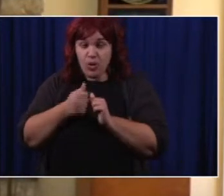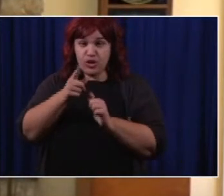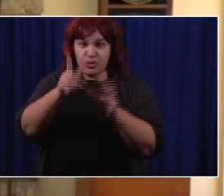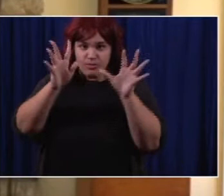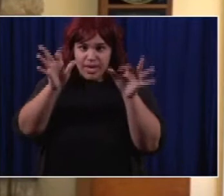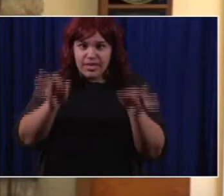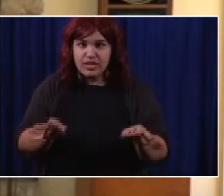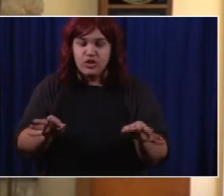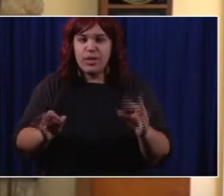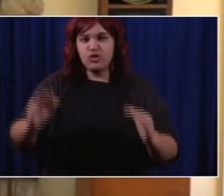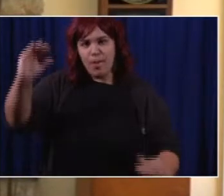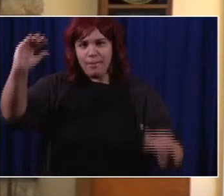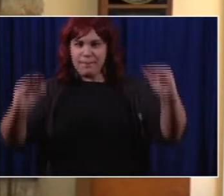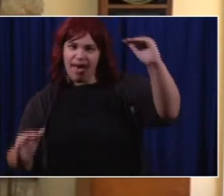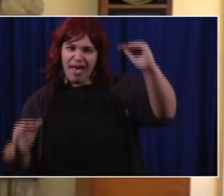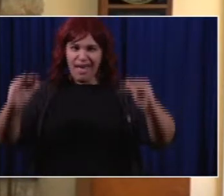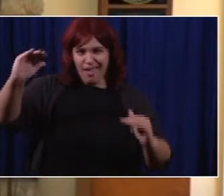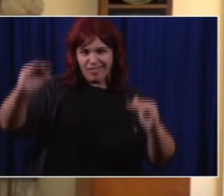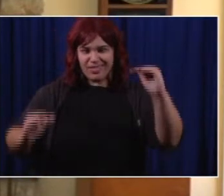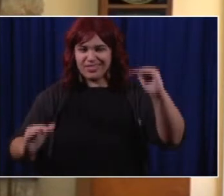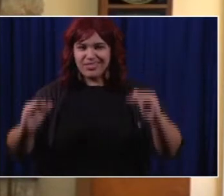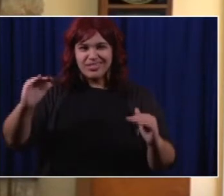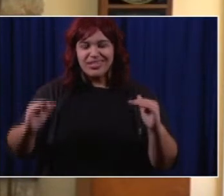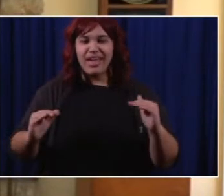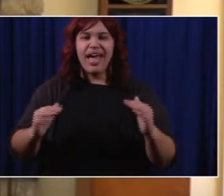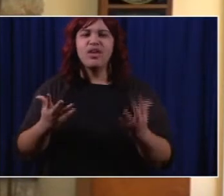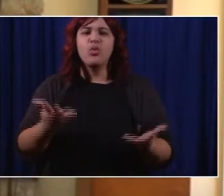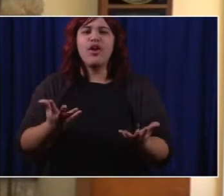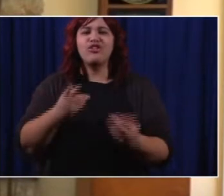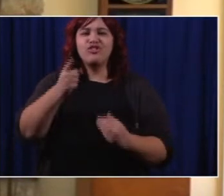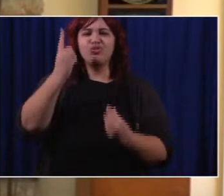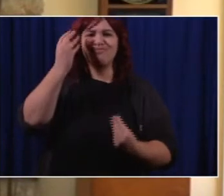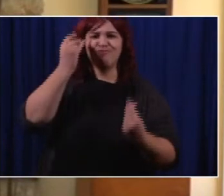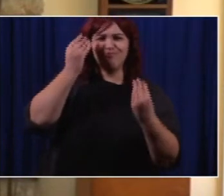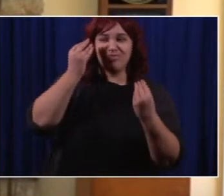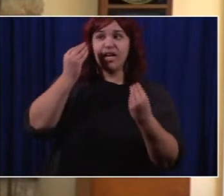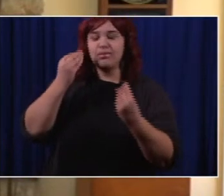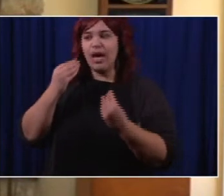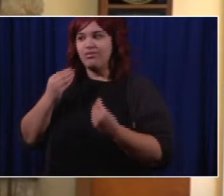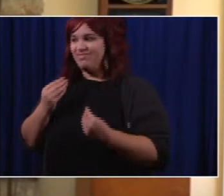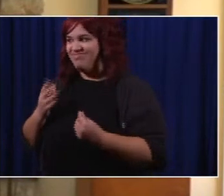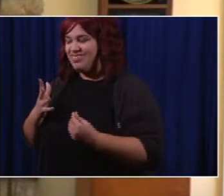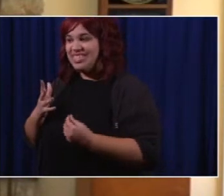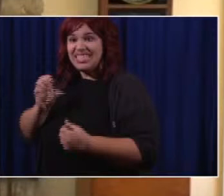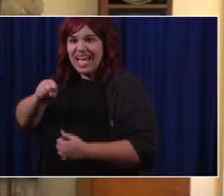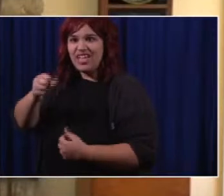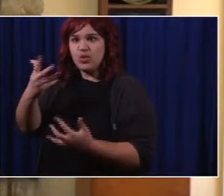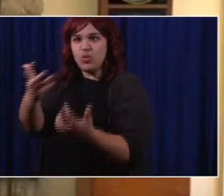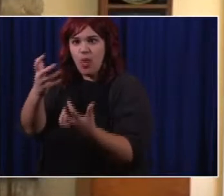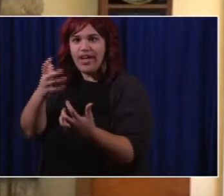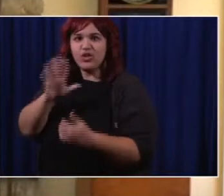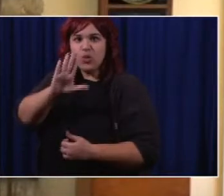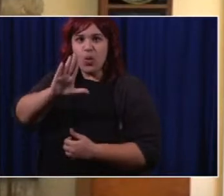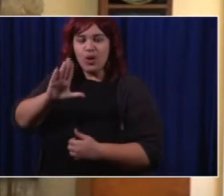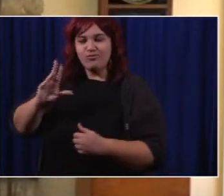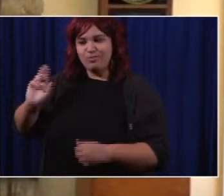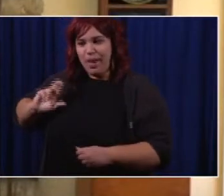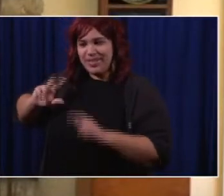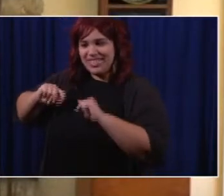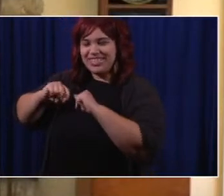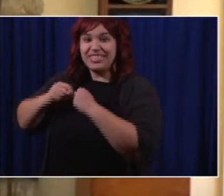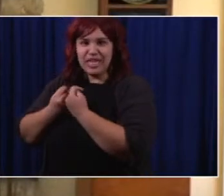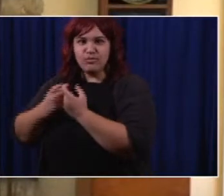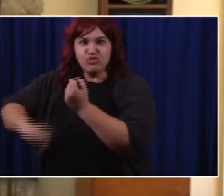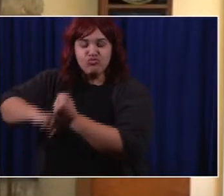your considerations about trying to keep the political will behind the things that you're doing? Because you're a little bit out of step and ahead